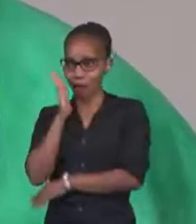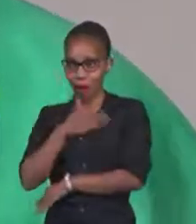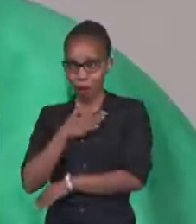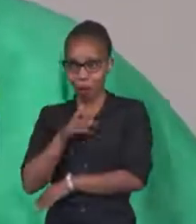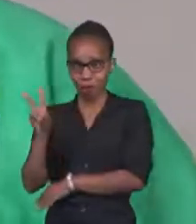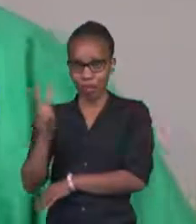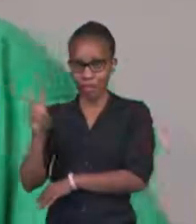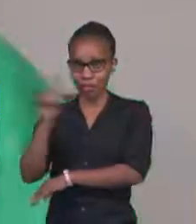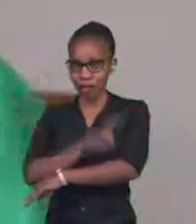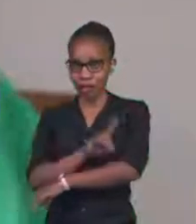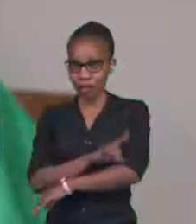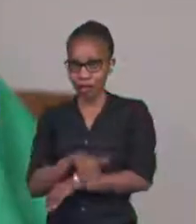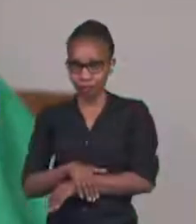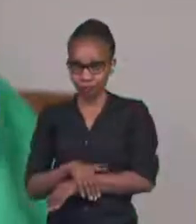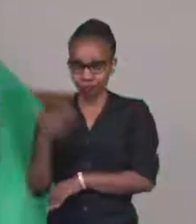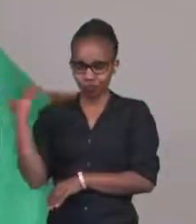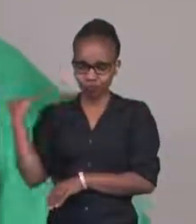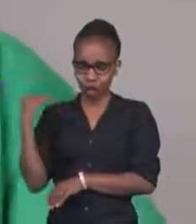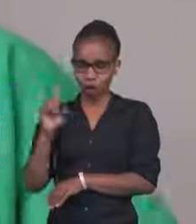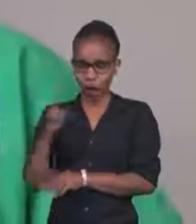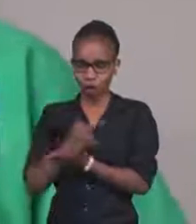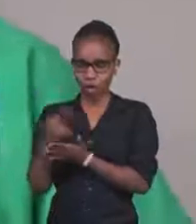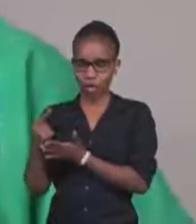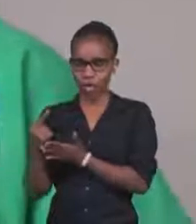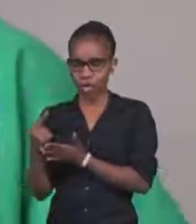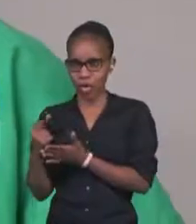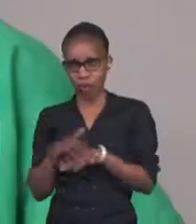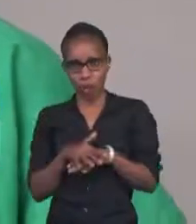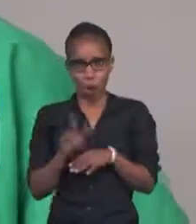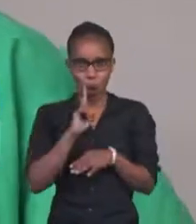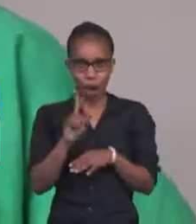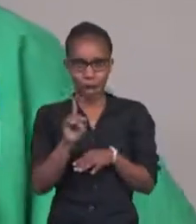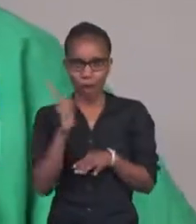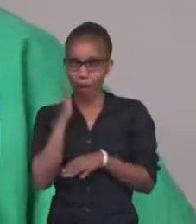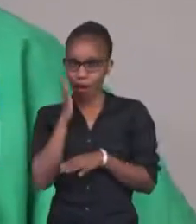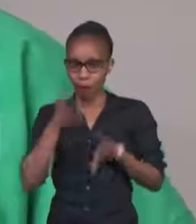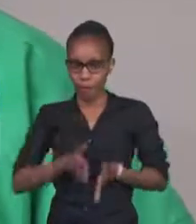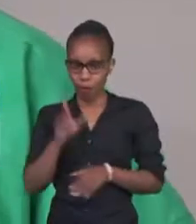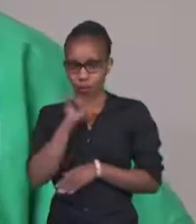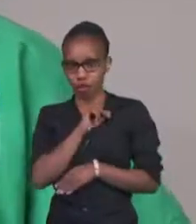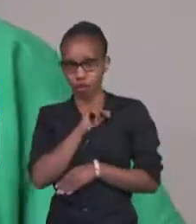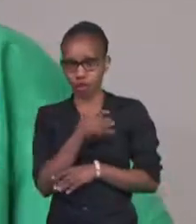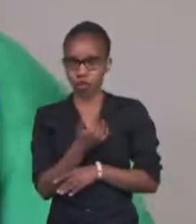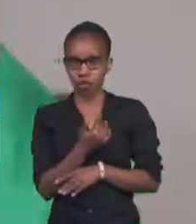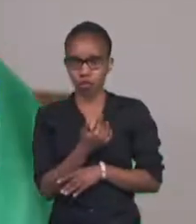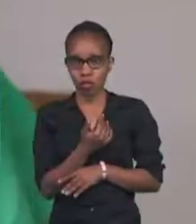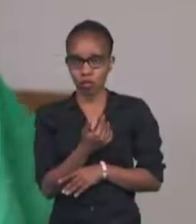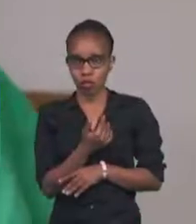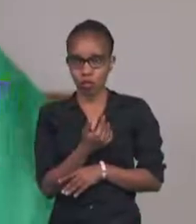day. For the last 1 week, we have conducted around 100 deliveries, of which out of the 100, we have